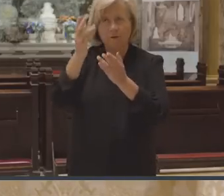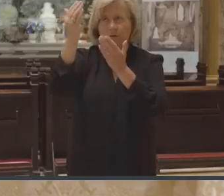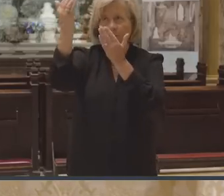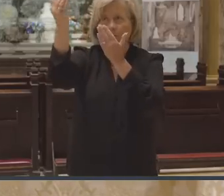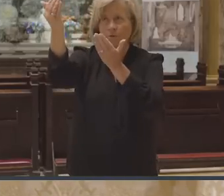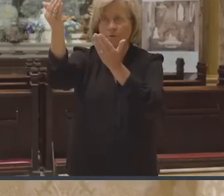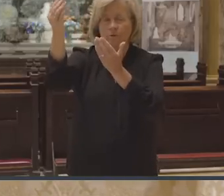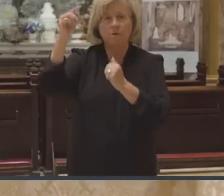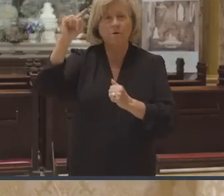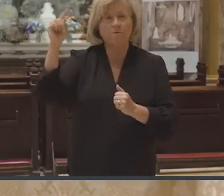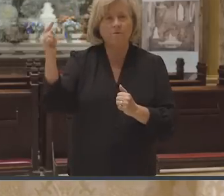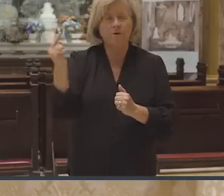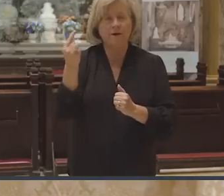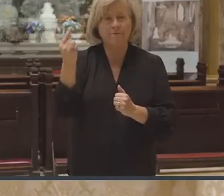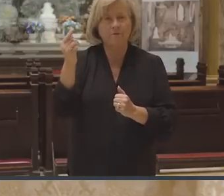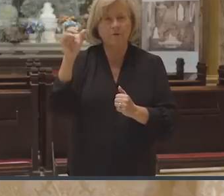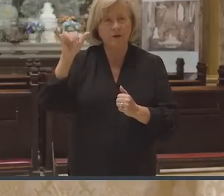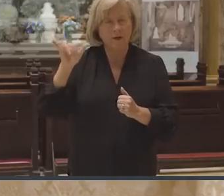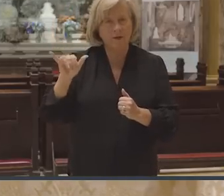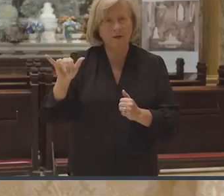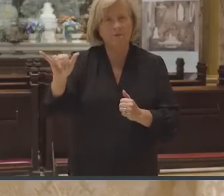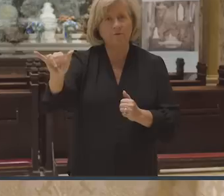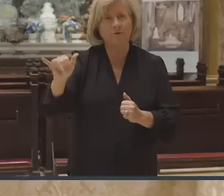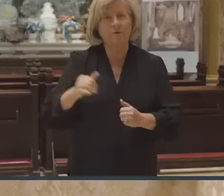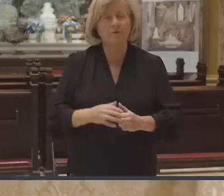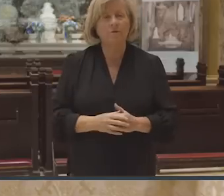forever and ever.